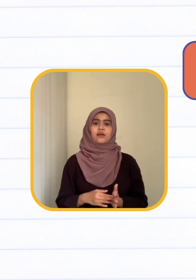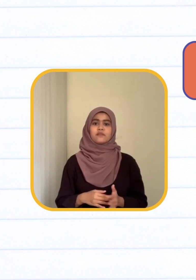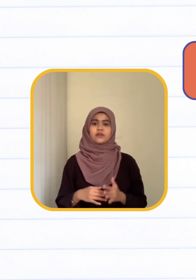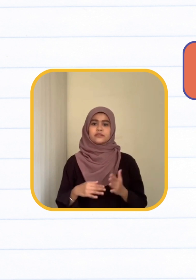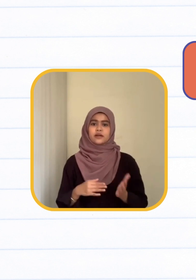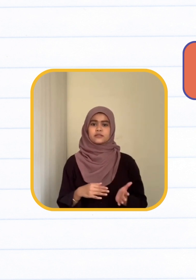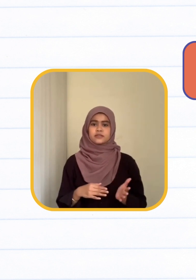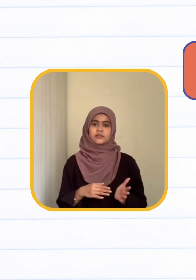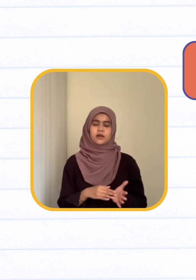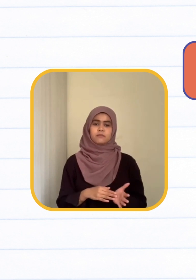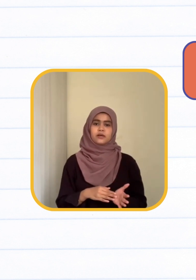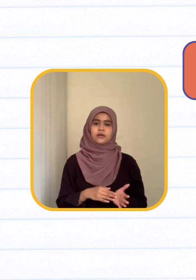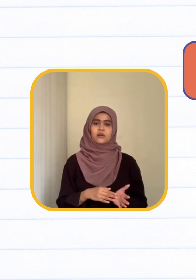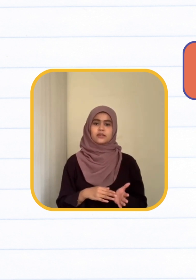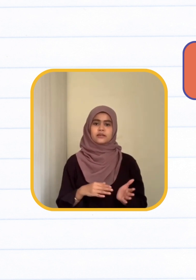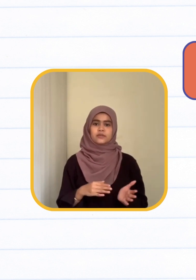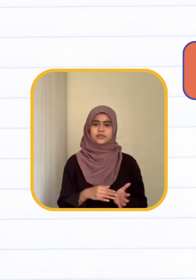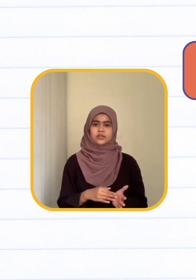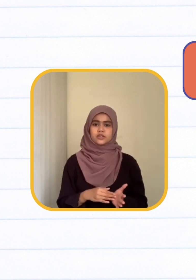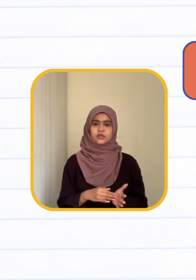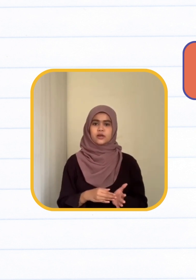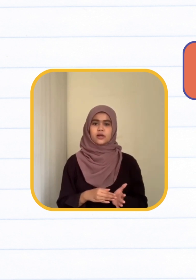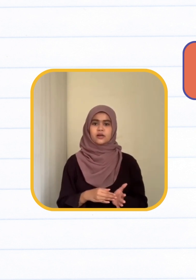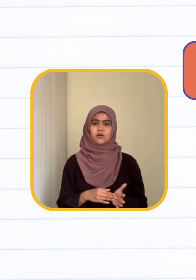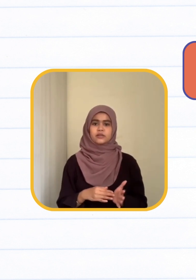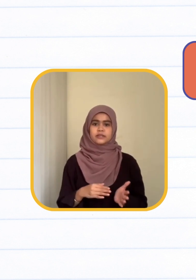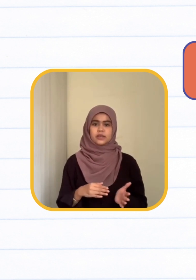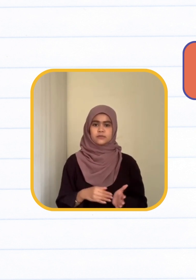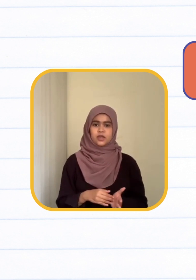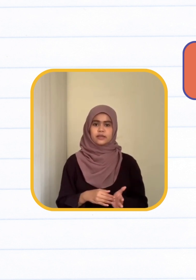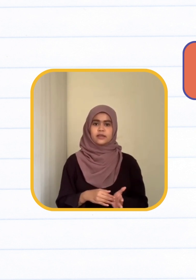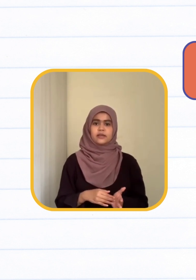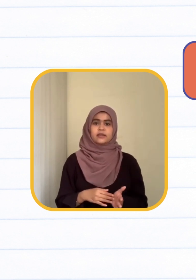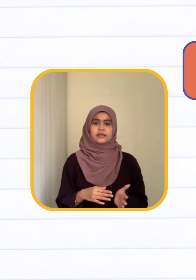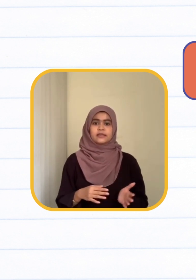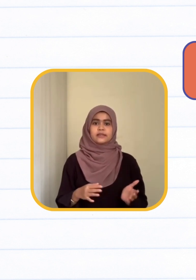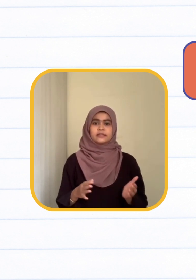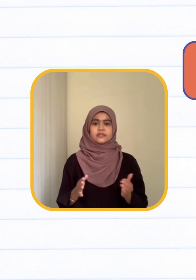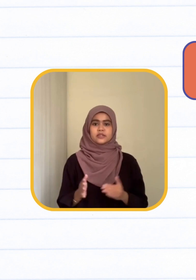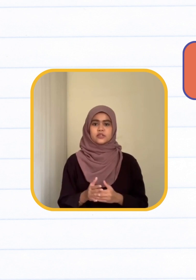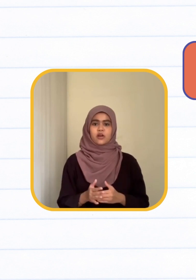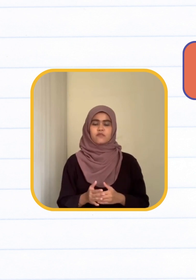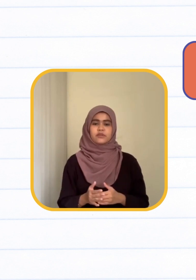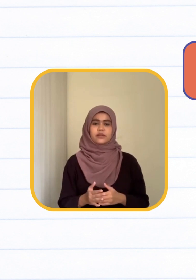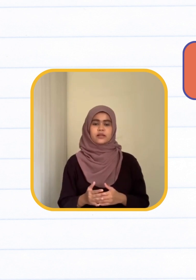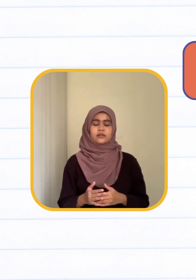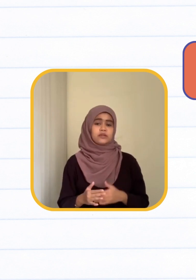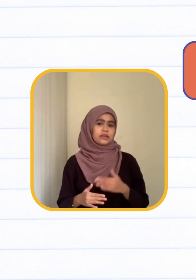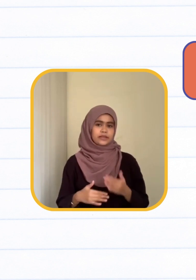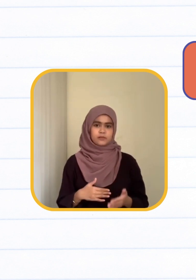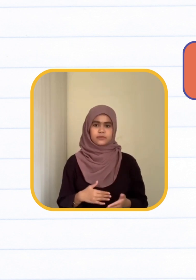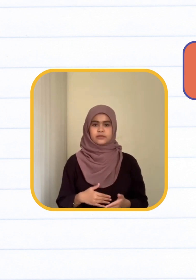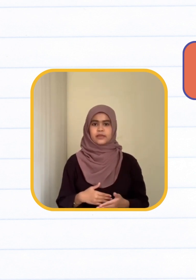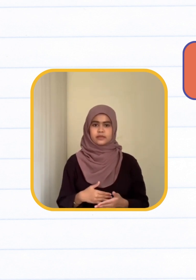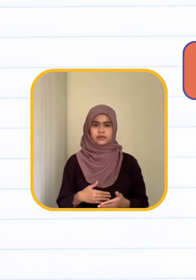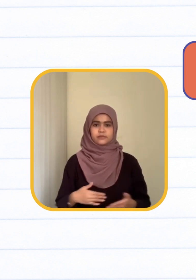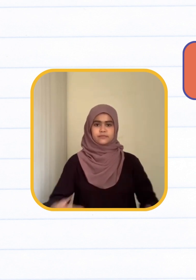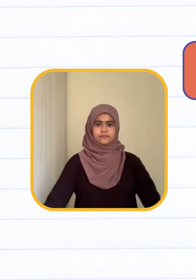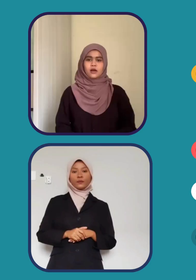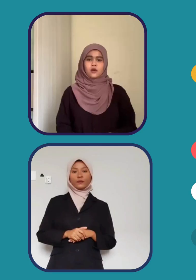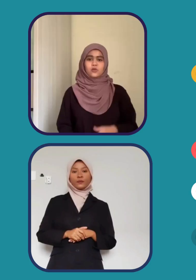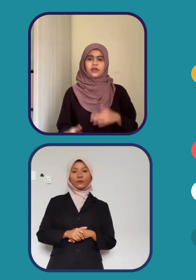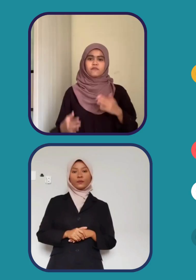also have conducted some online research on this subject in search of reliable